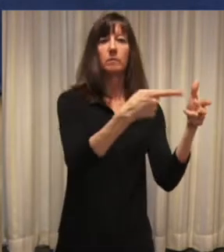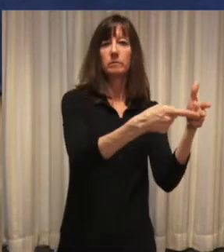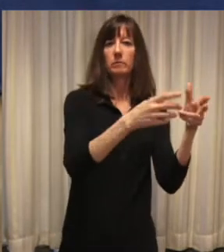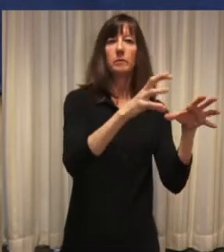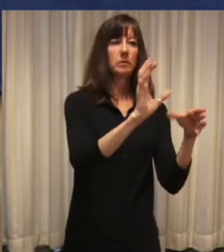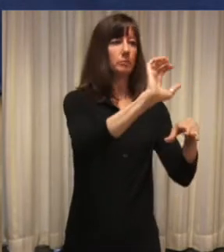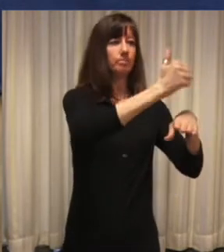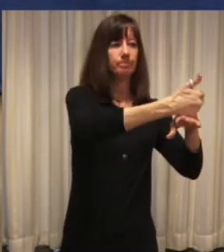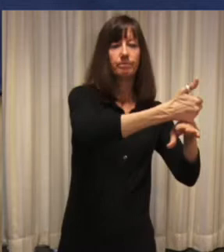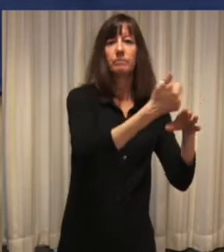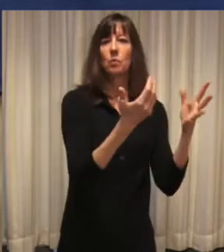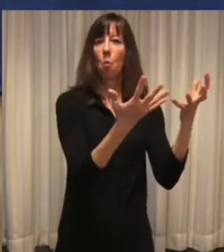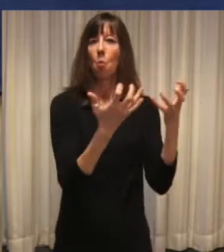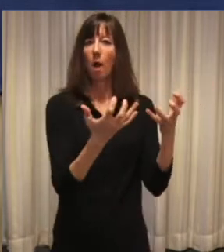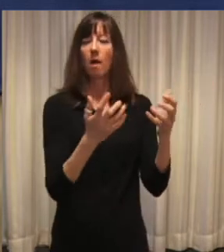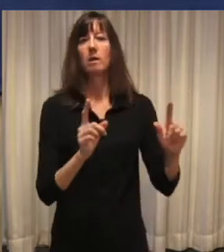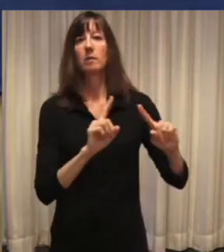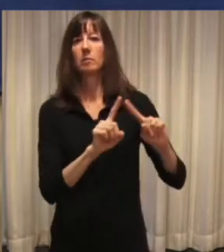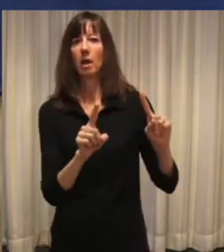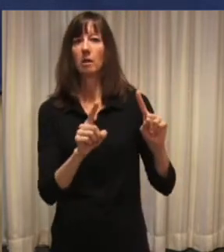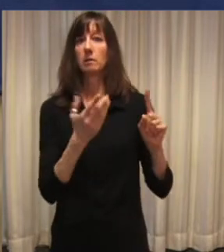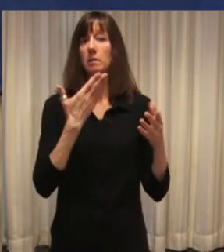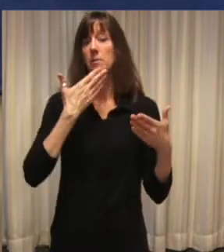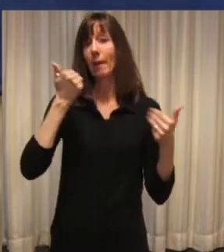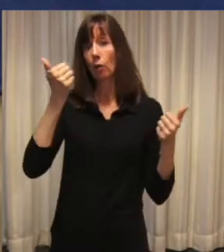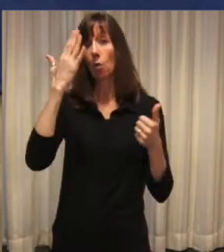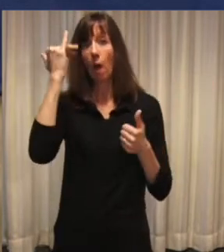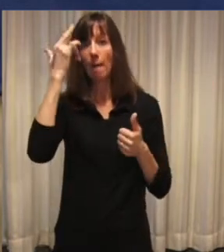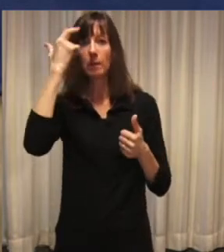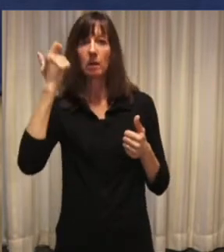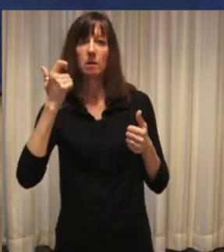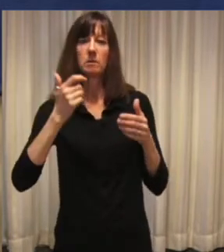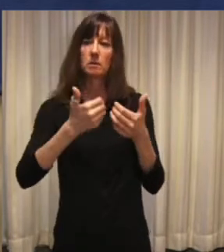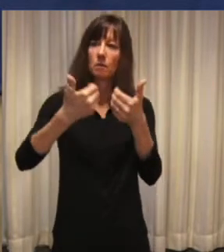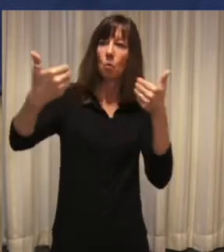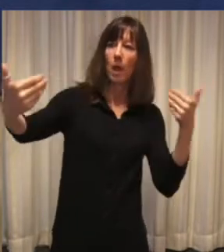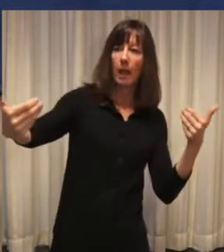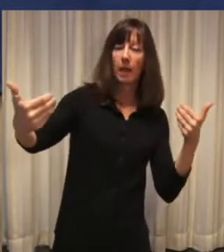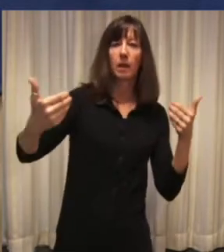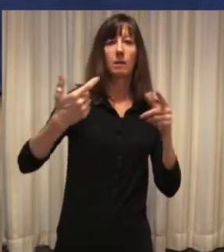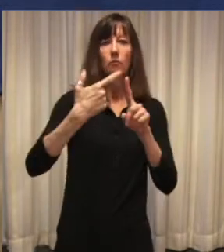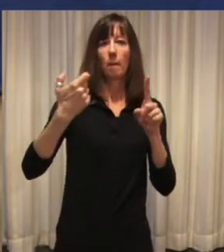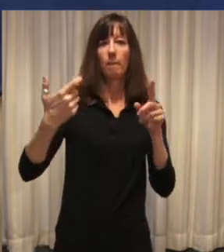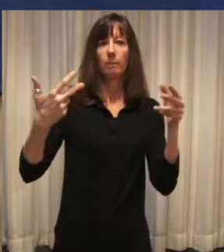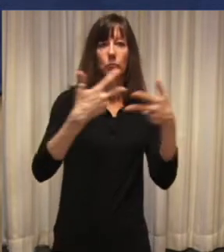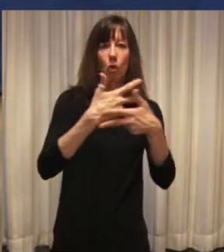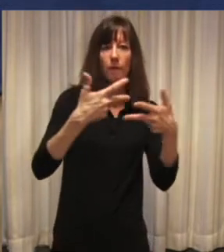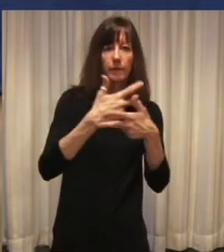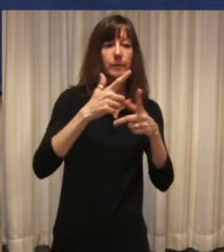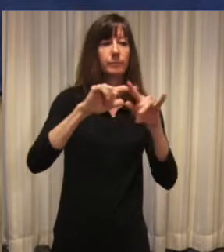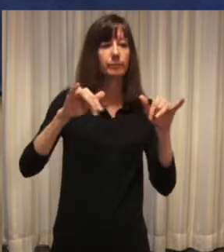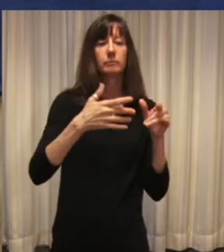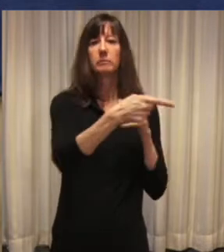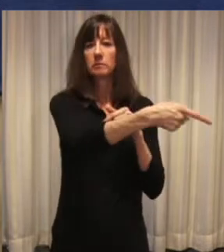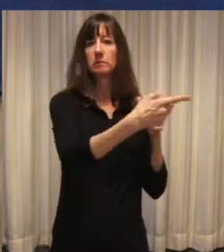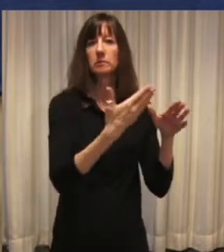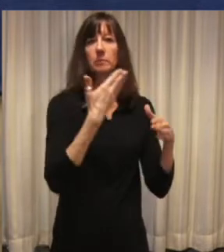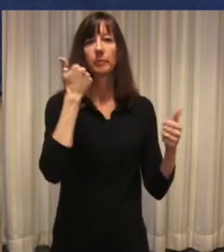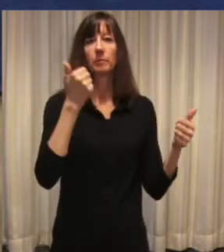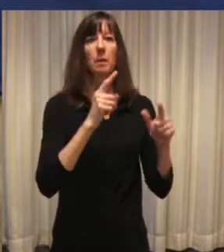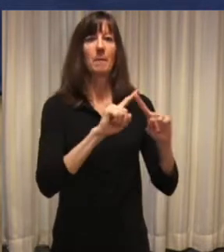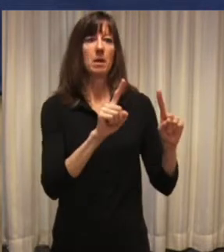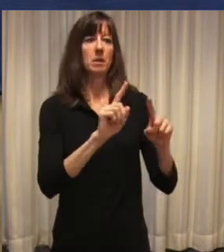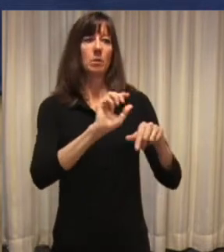there, though, is we don't have full infrastructure set up, and it'll take some time to build out. So in the meantime, for a few week period, we need